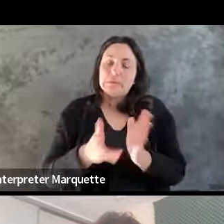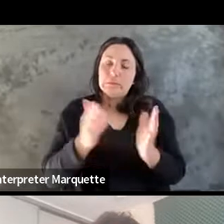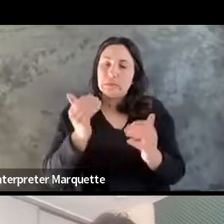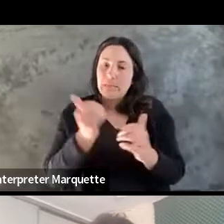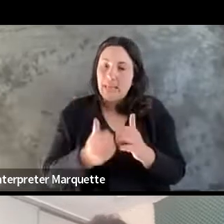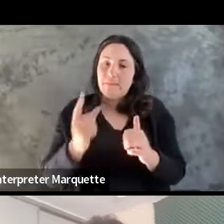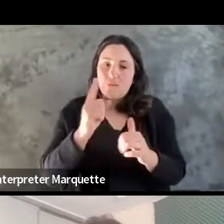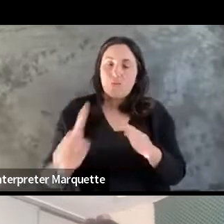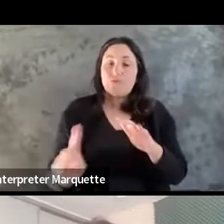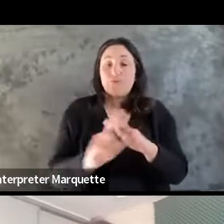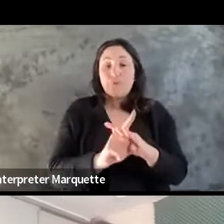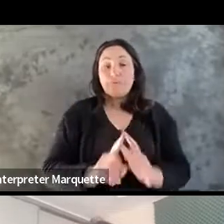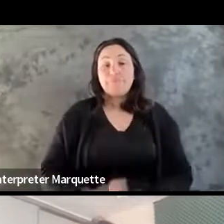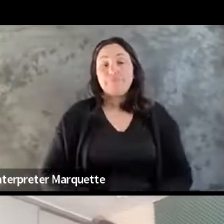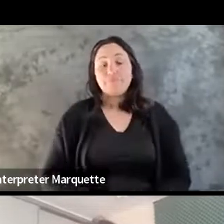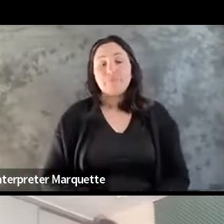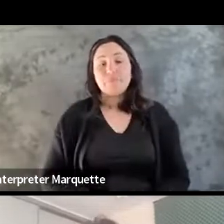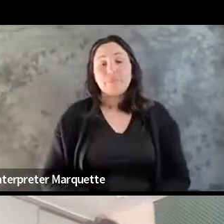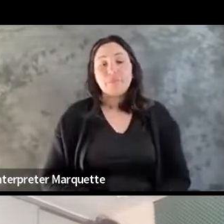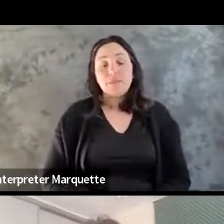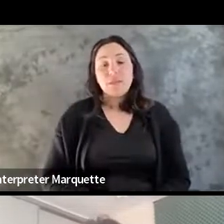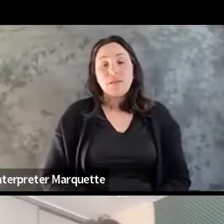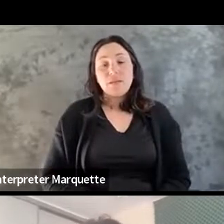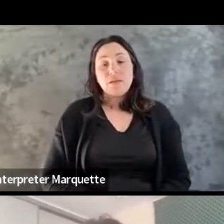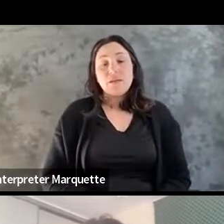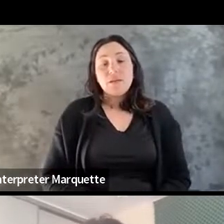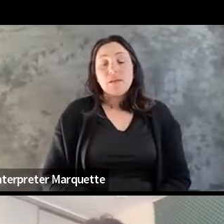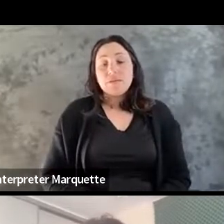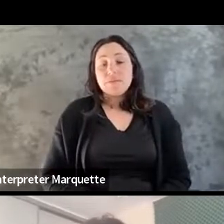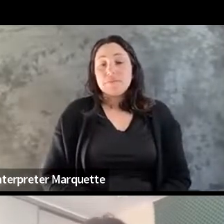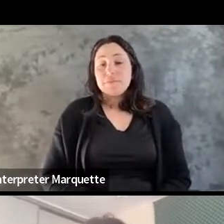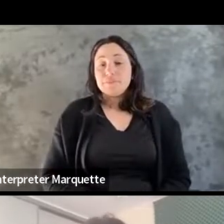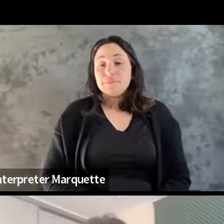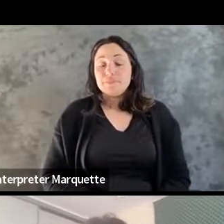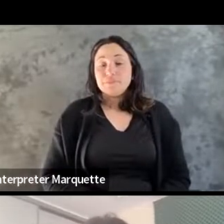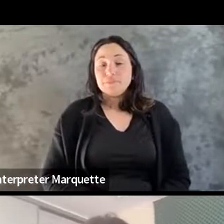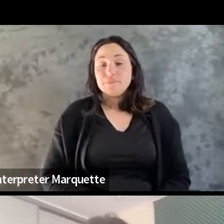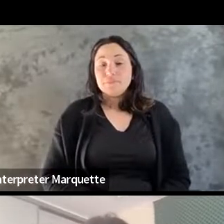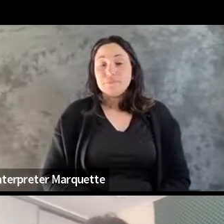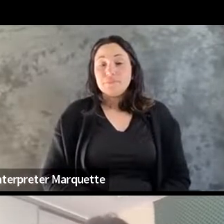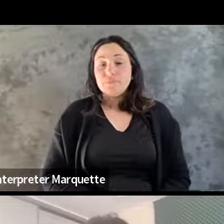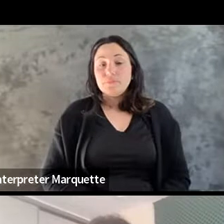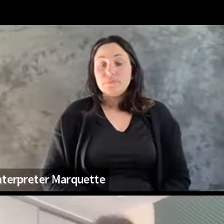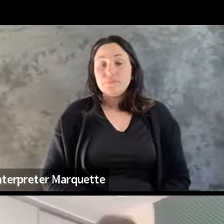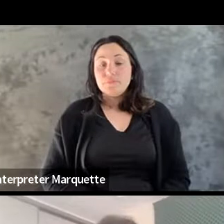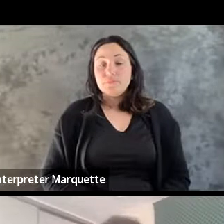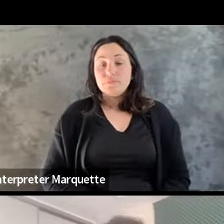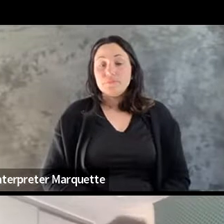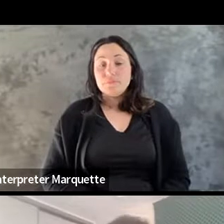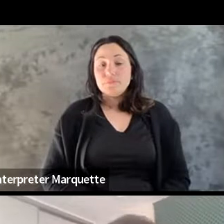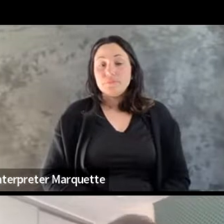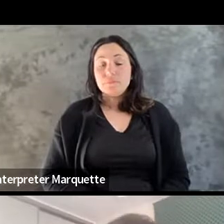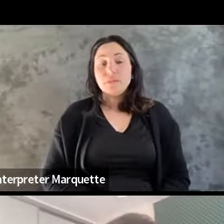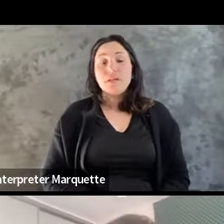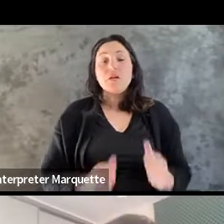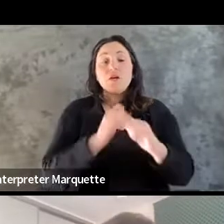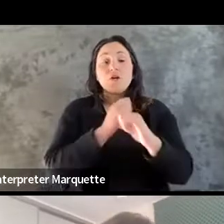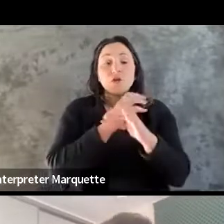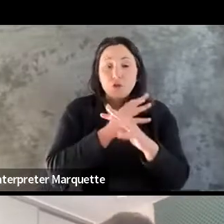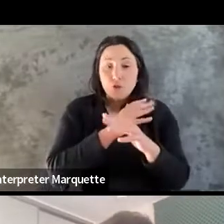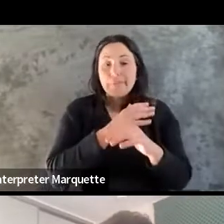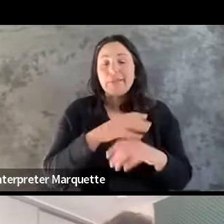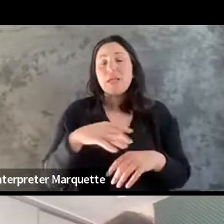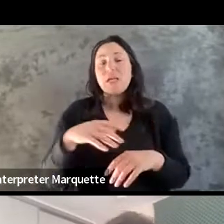fall. Want to make a quick comment about German and San Diego High